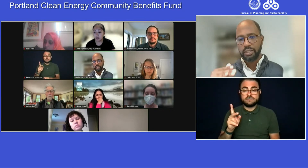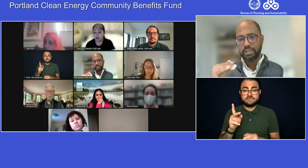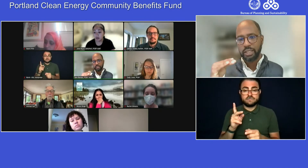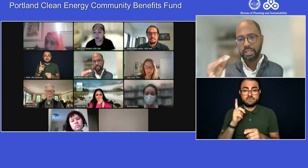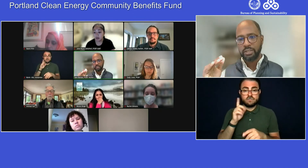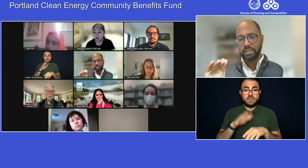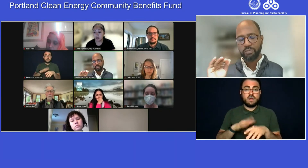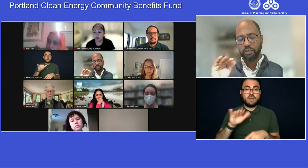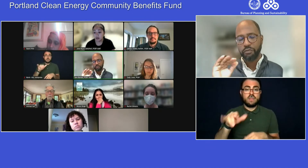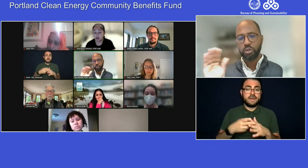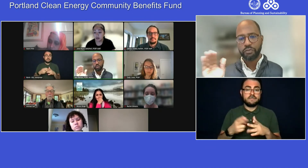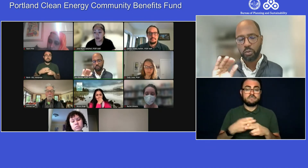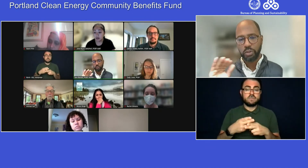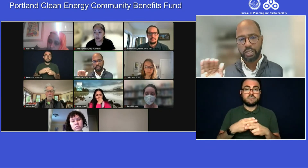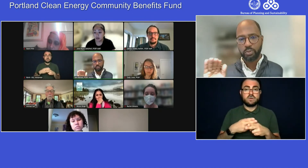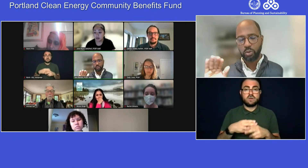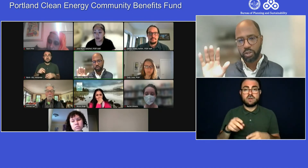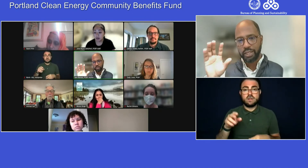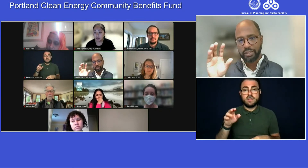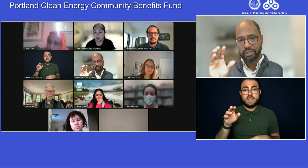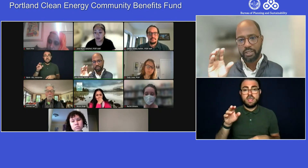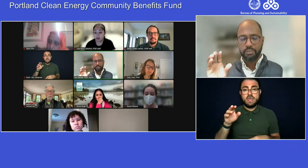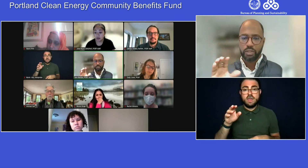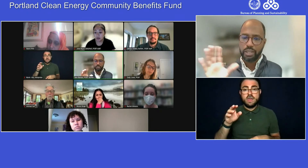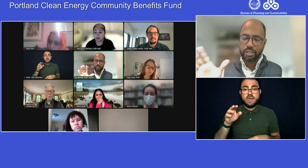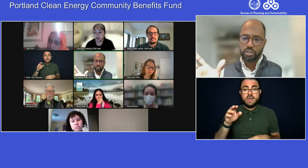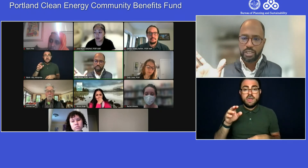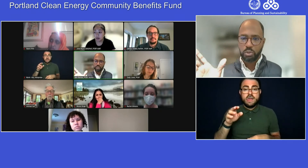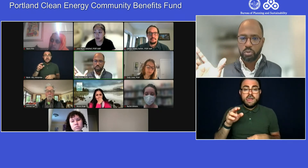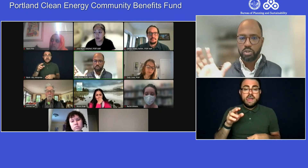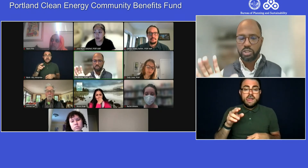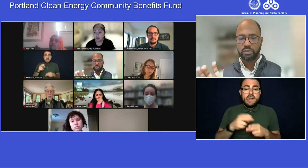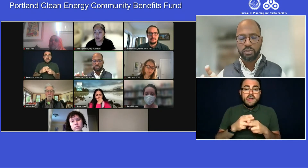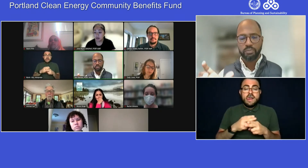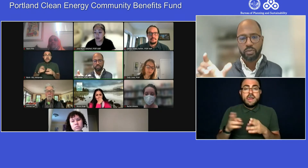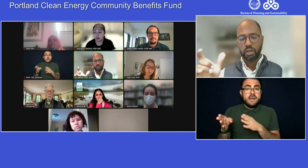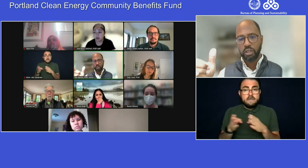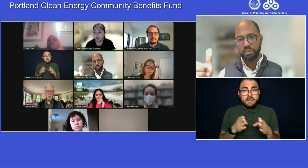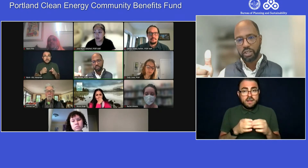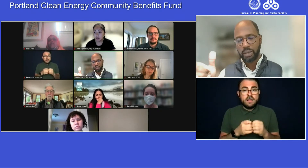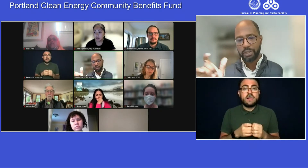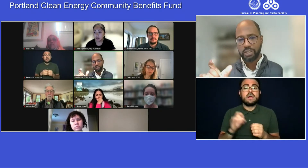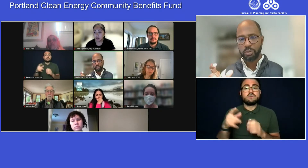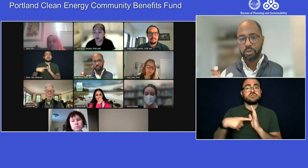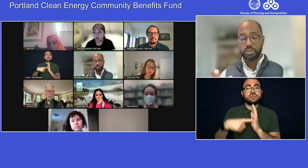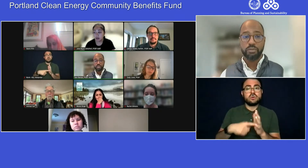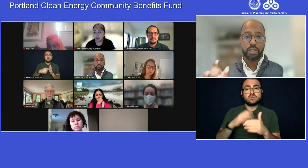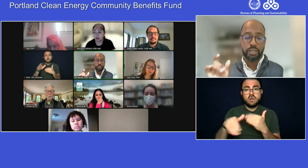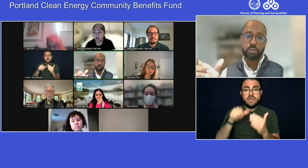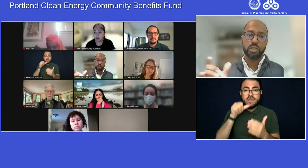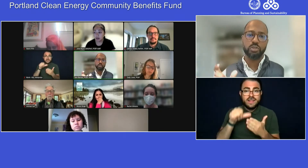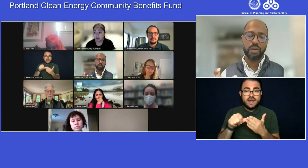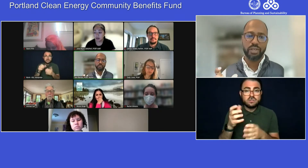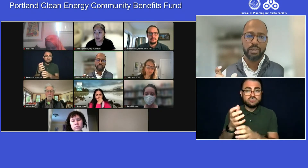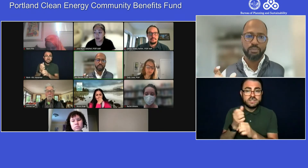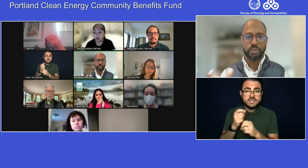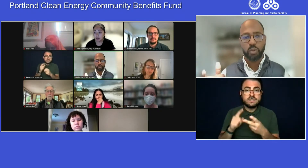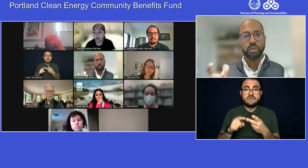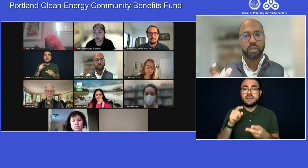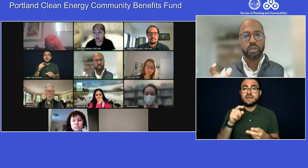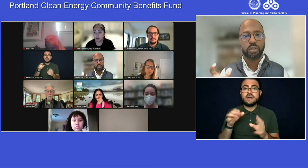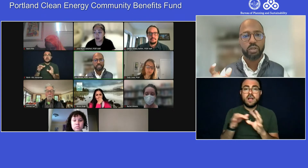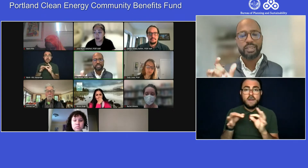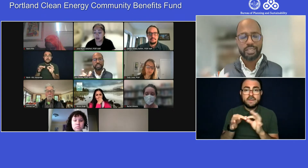page, and it contains, in a few different ways, we organize the letters that we received, all of the comments that we received, and then we also